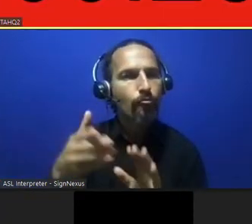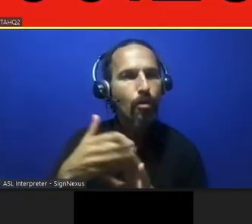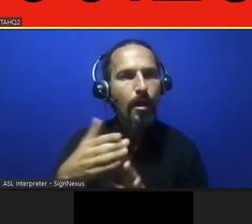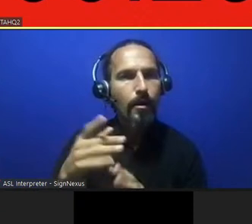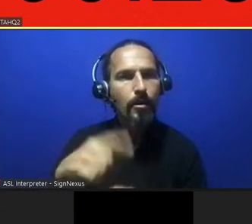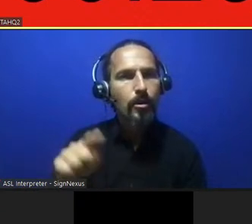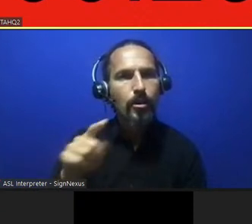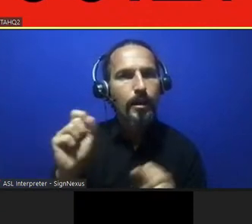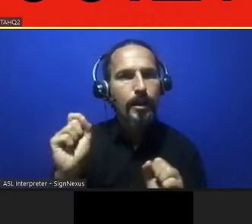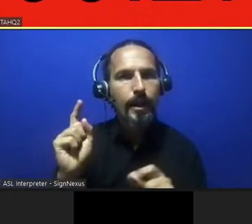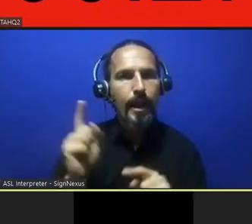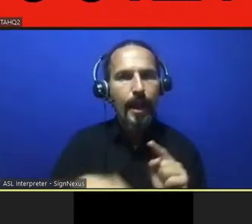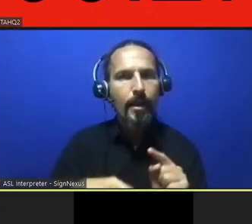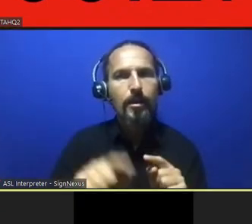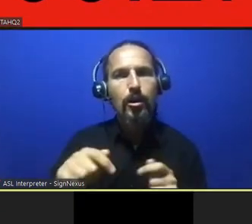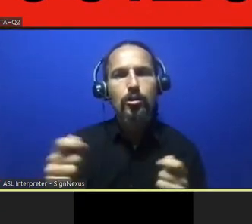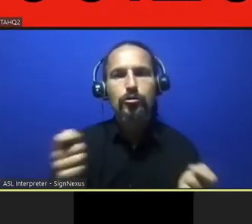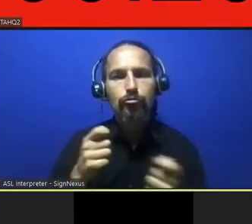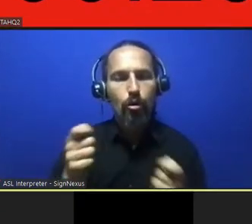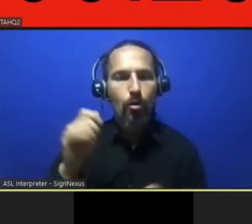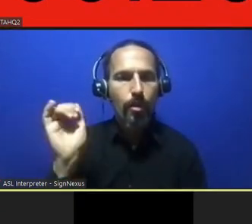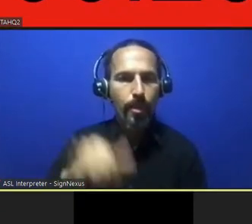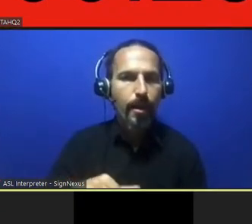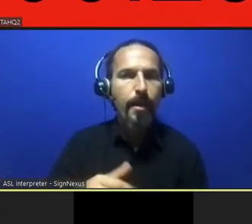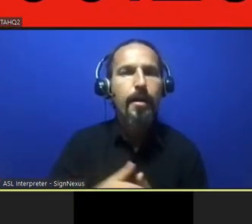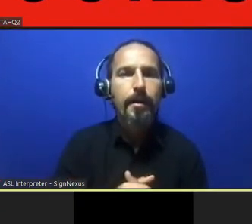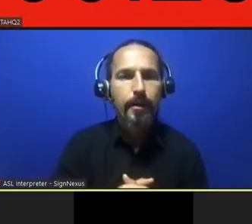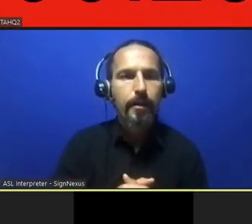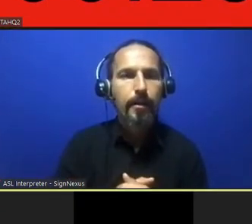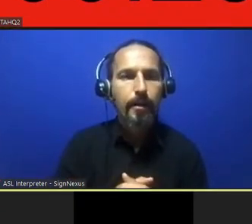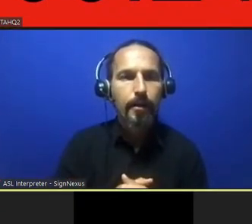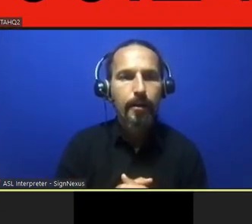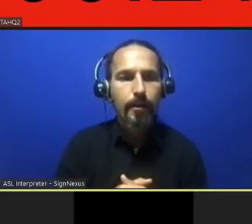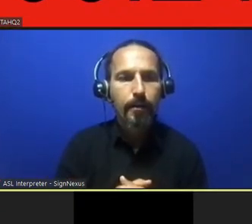cannot really really control such thing all right